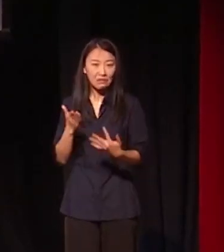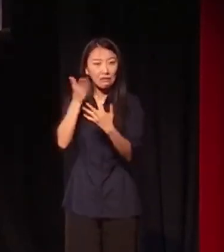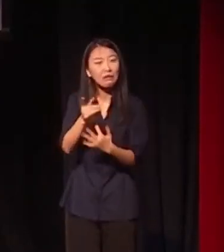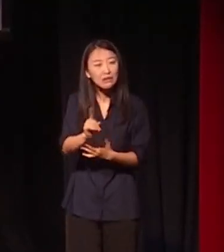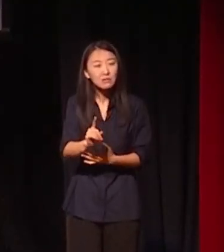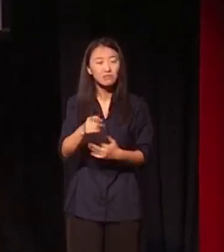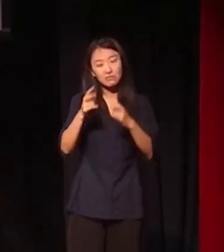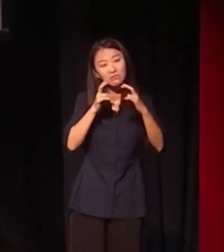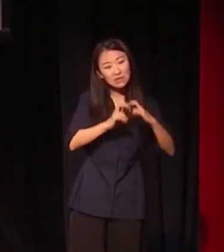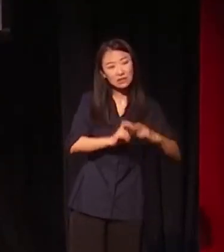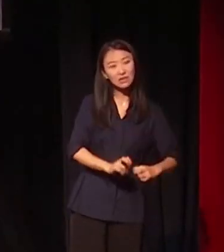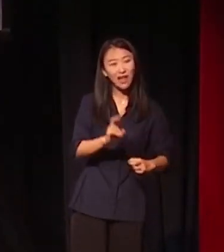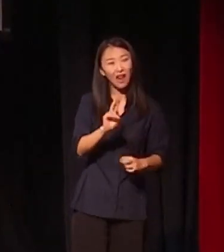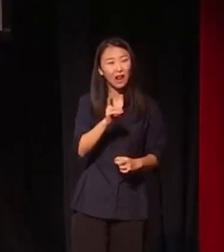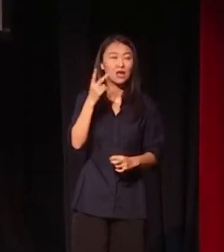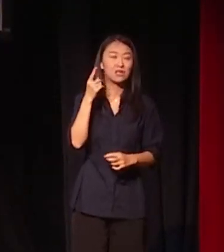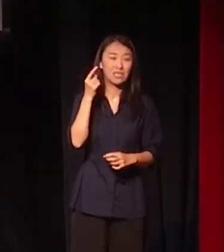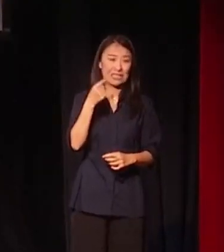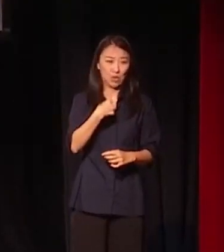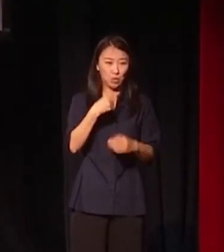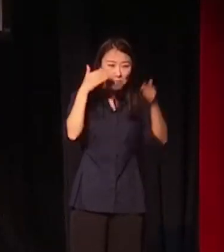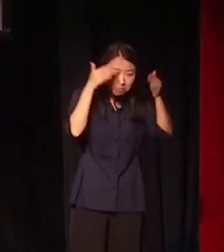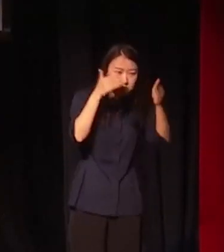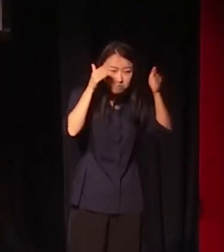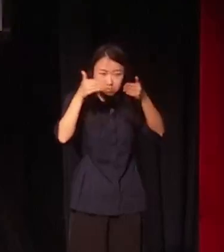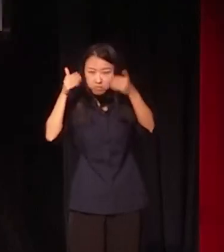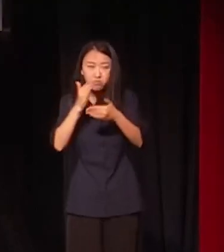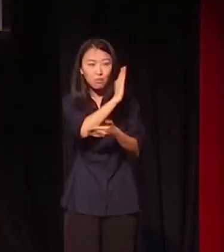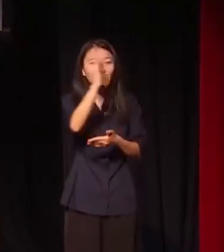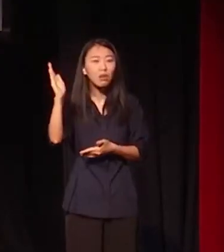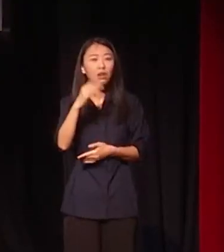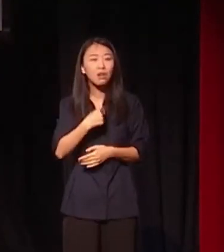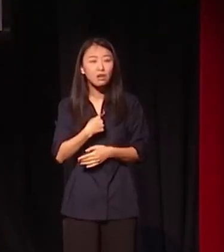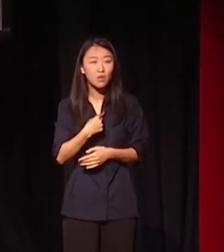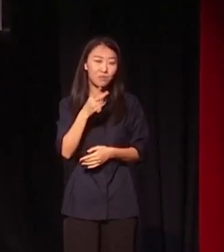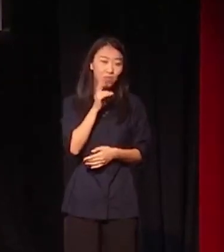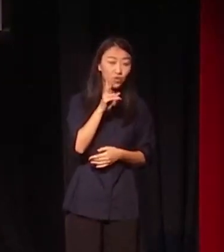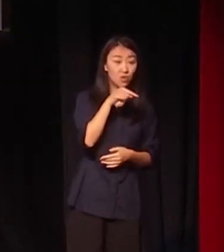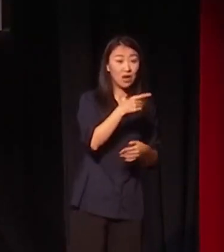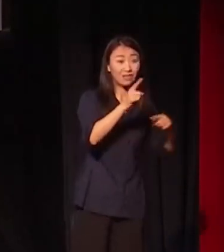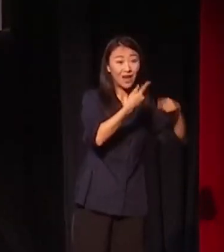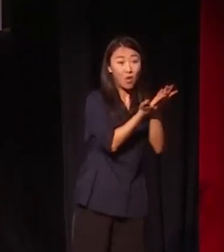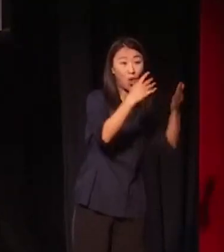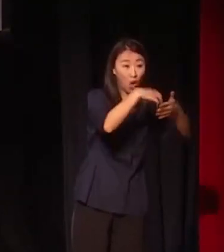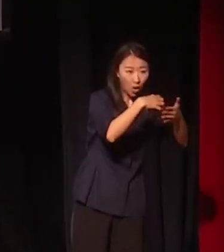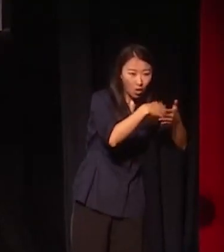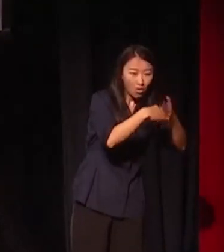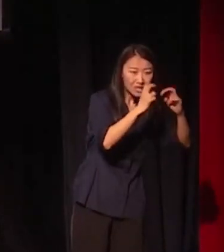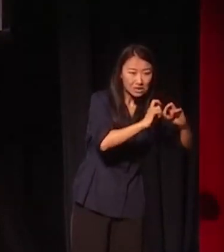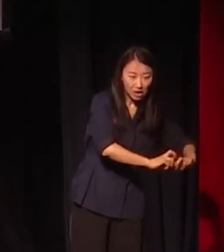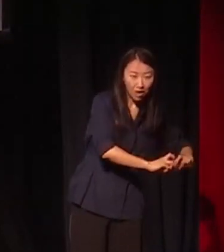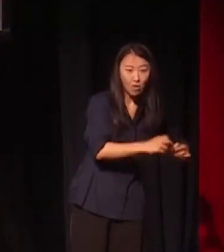also needs to reflect this complexity, and we're starting to talk a lot more now about interdisciplinary research, actually